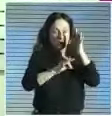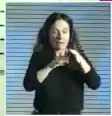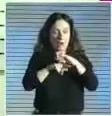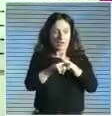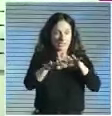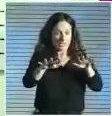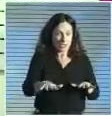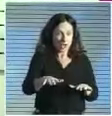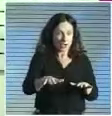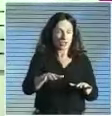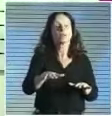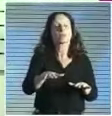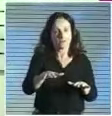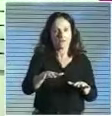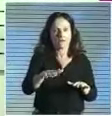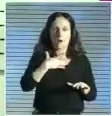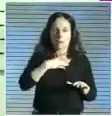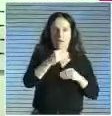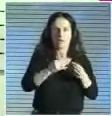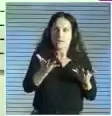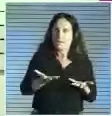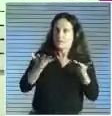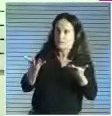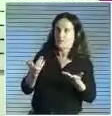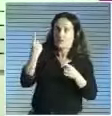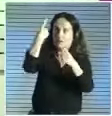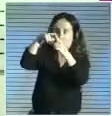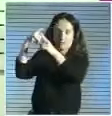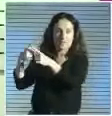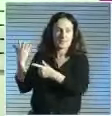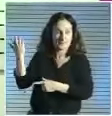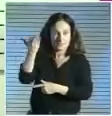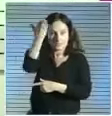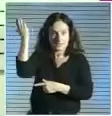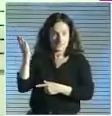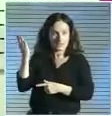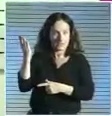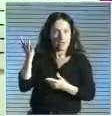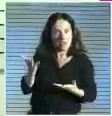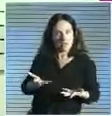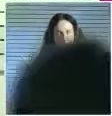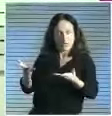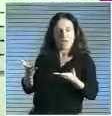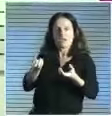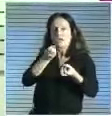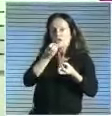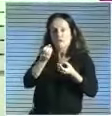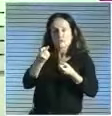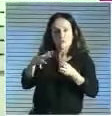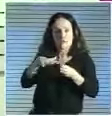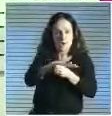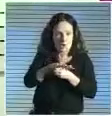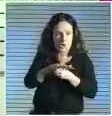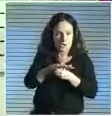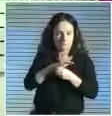available to those various stakeholders. The other piece of it is working on innovative solutions to support